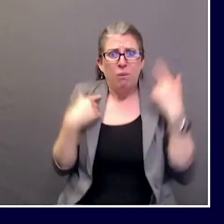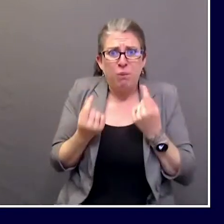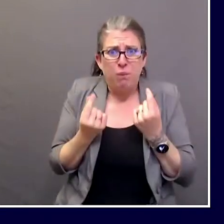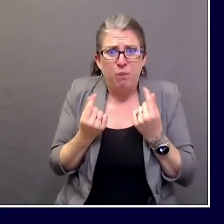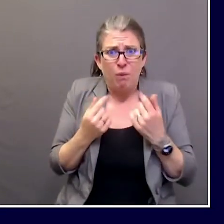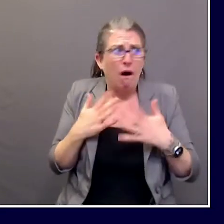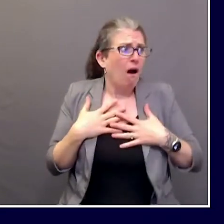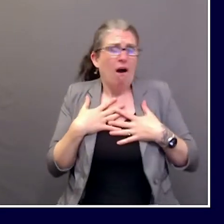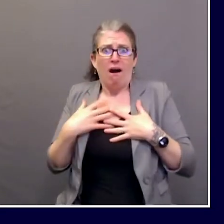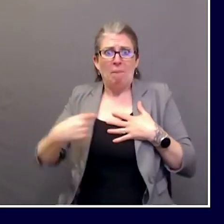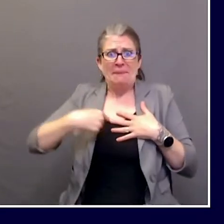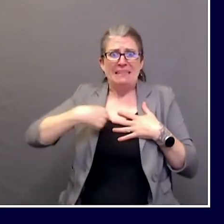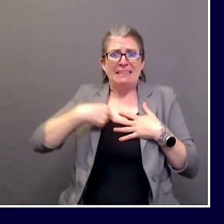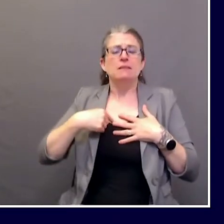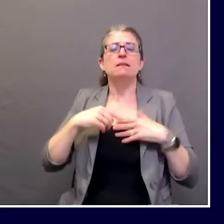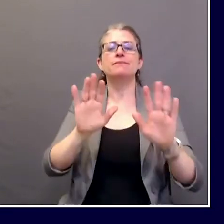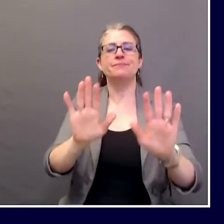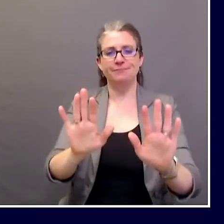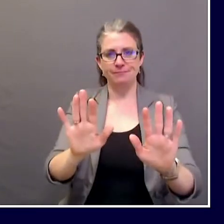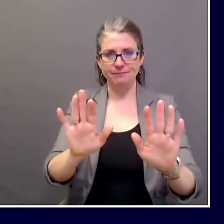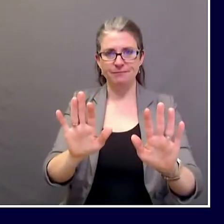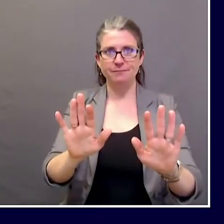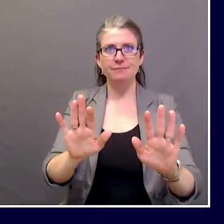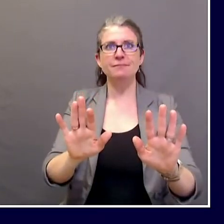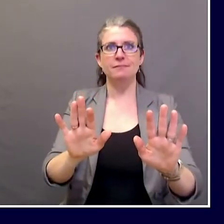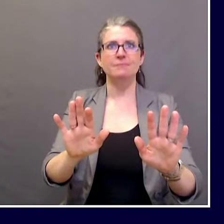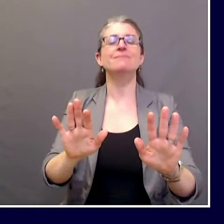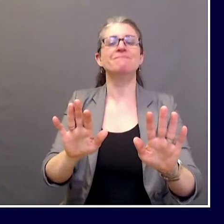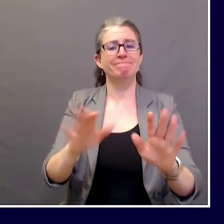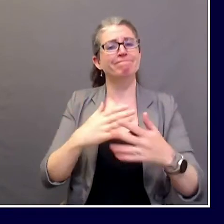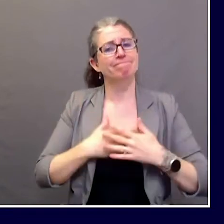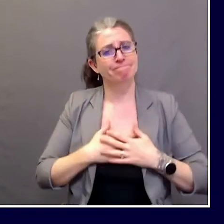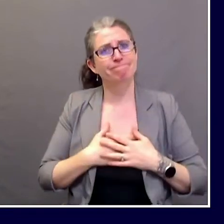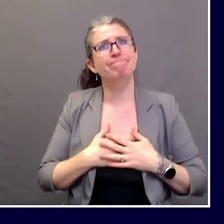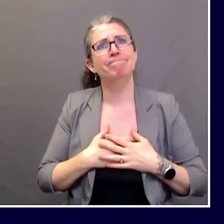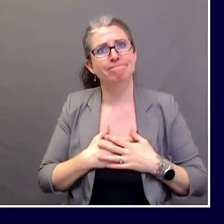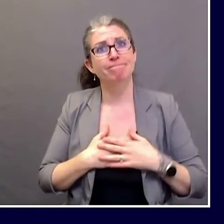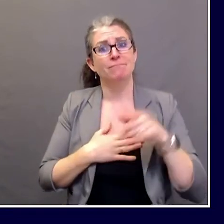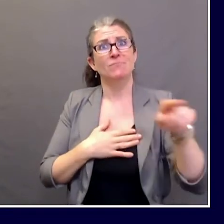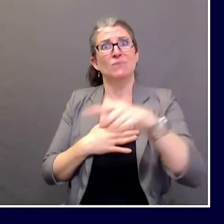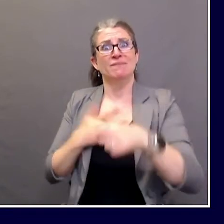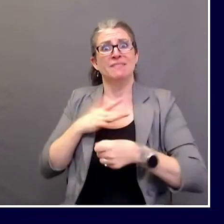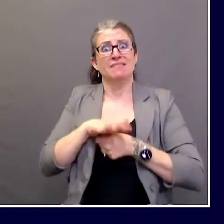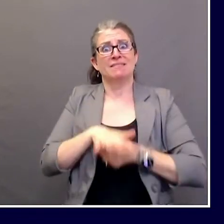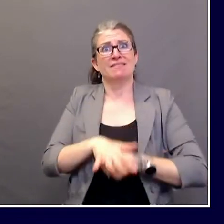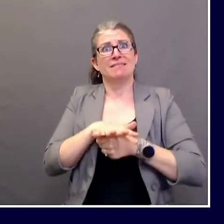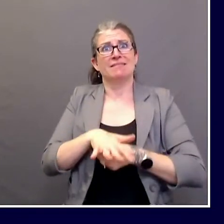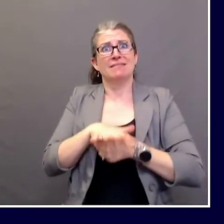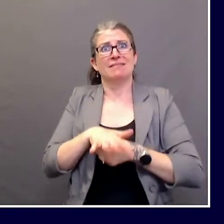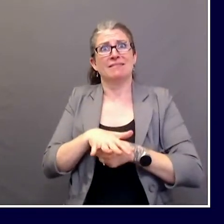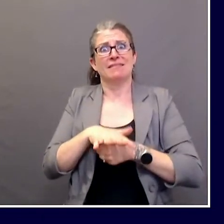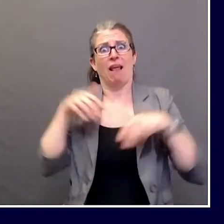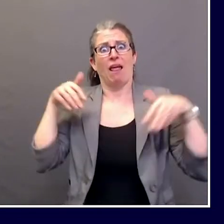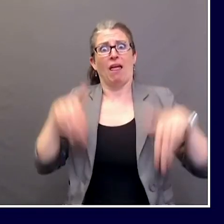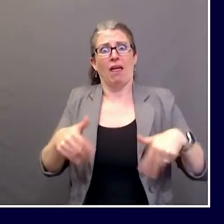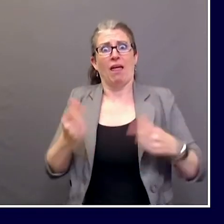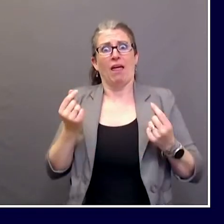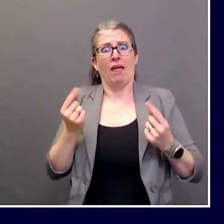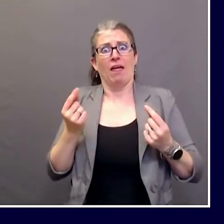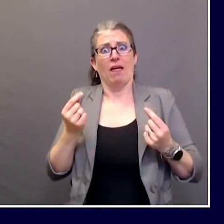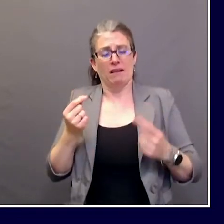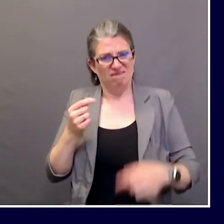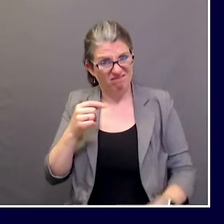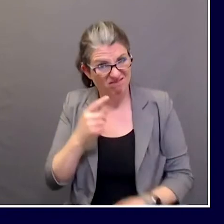of you who recently got the J&J vaccine, this isn't what you were planning. But here's what you should do. If you